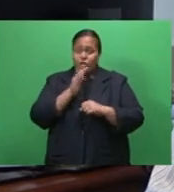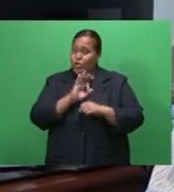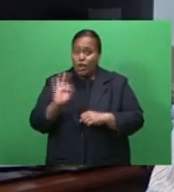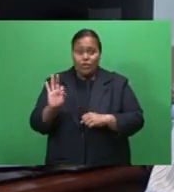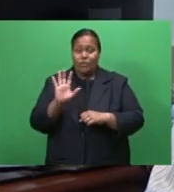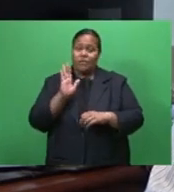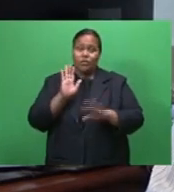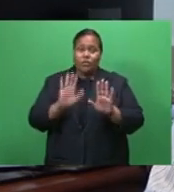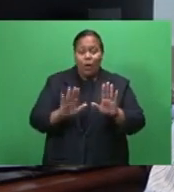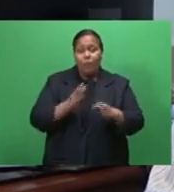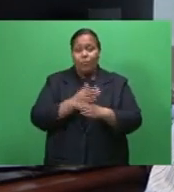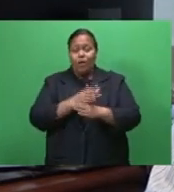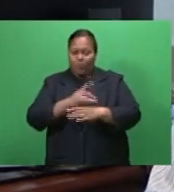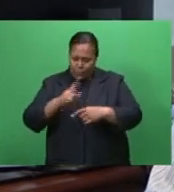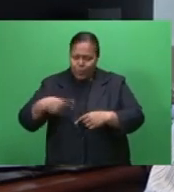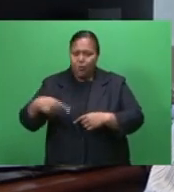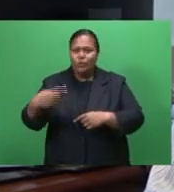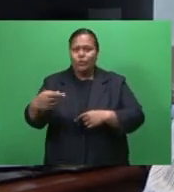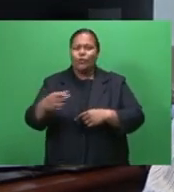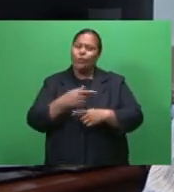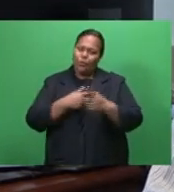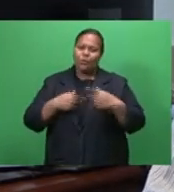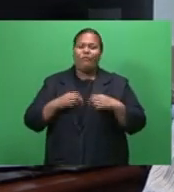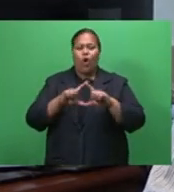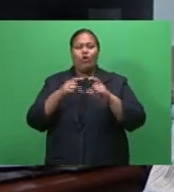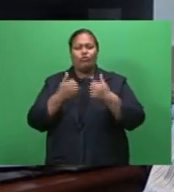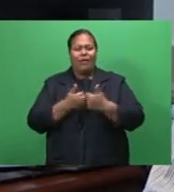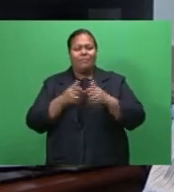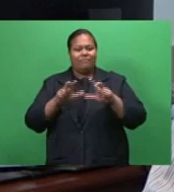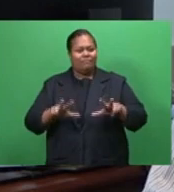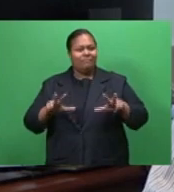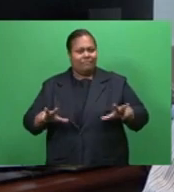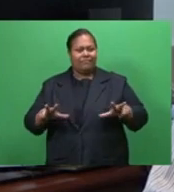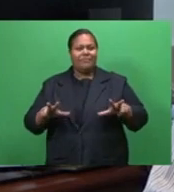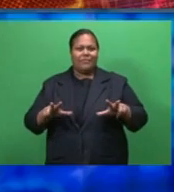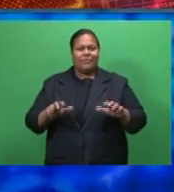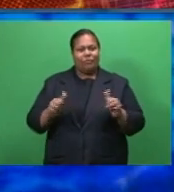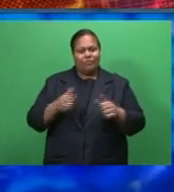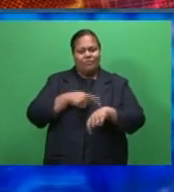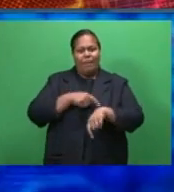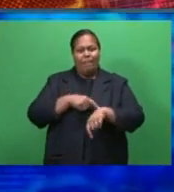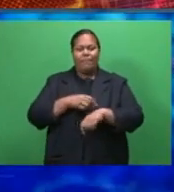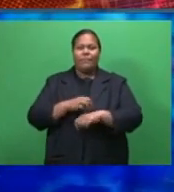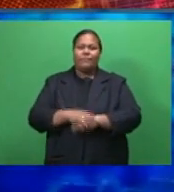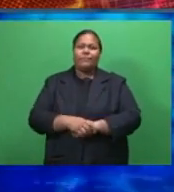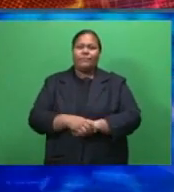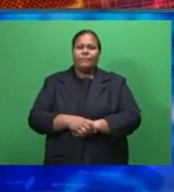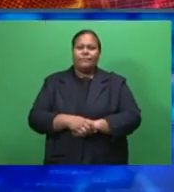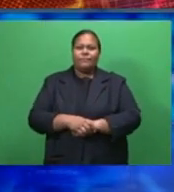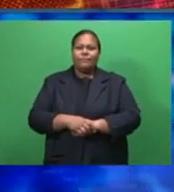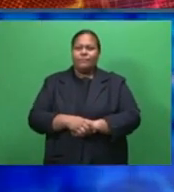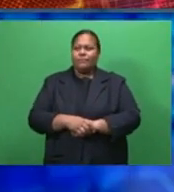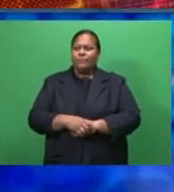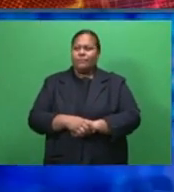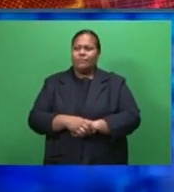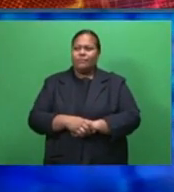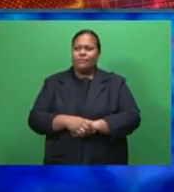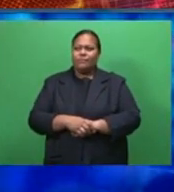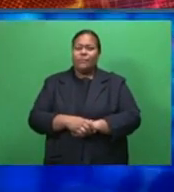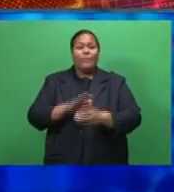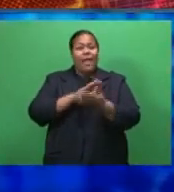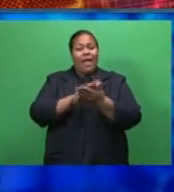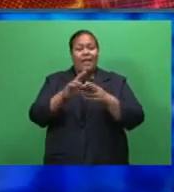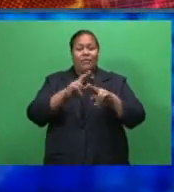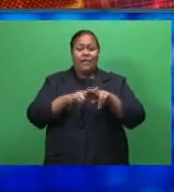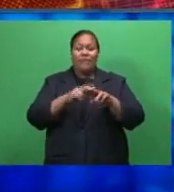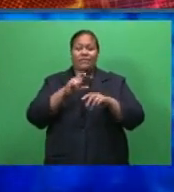we're saying to our contractors is, you have a contract to deliver. You need to deliver it. We now join from HFC Bank with the